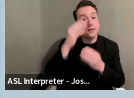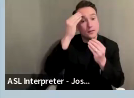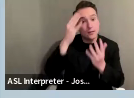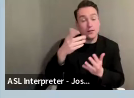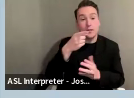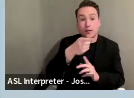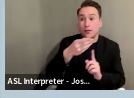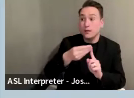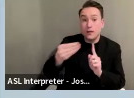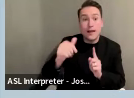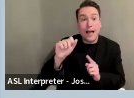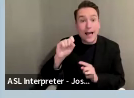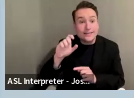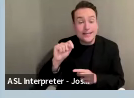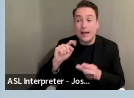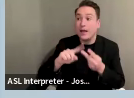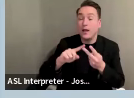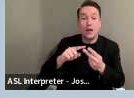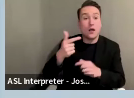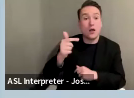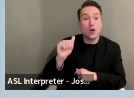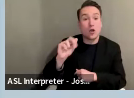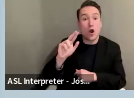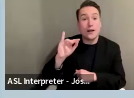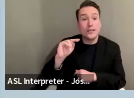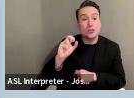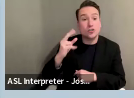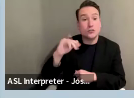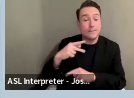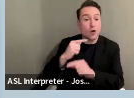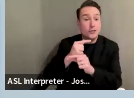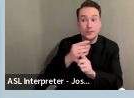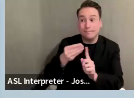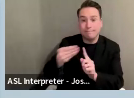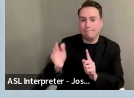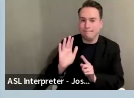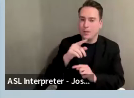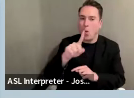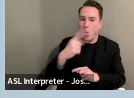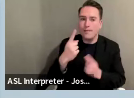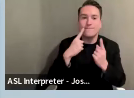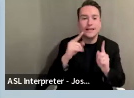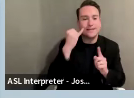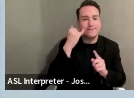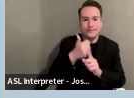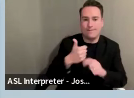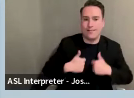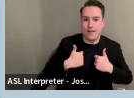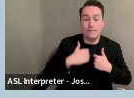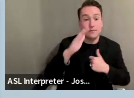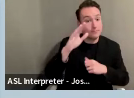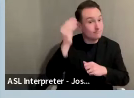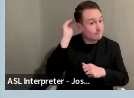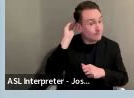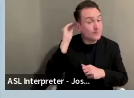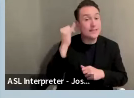guardianship of any or anything like that, because these documents are only effective while you're alive. Keep in mind, even if you've created a trust and put your home